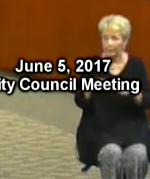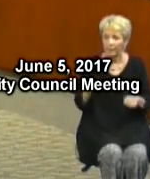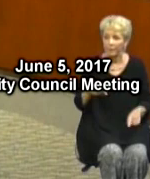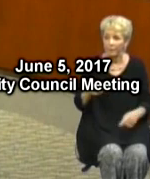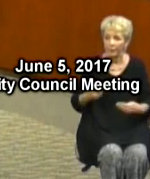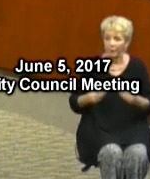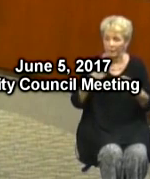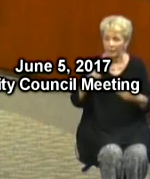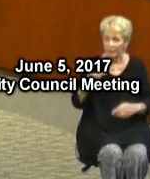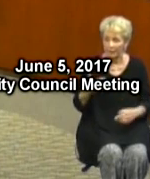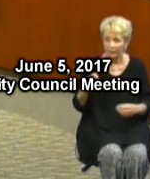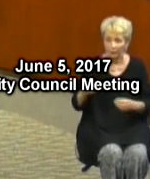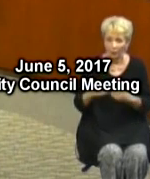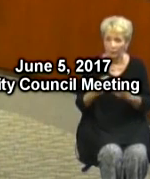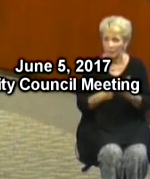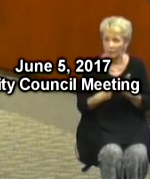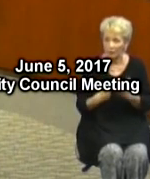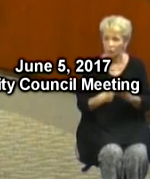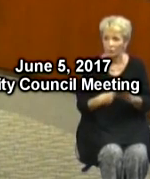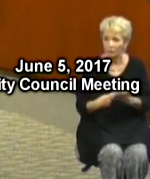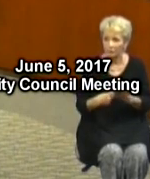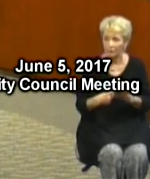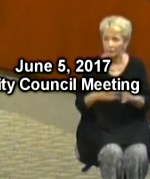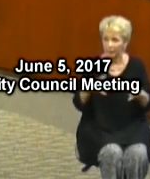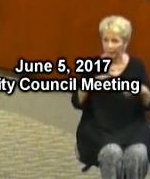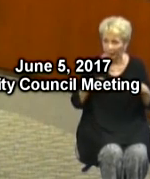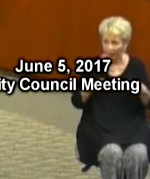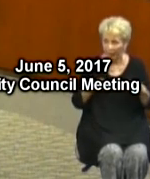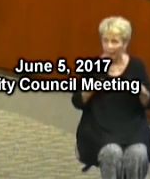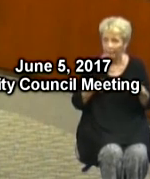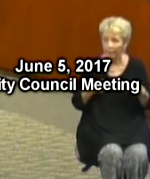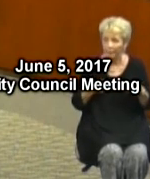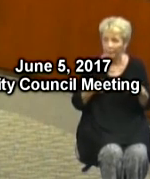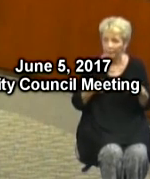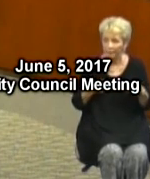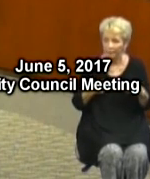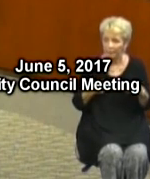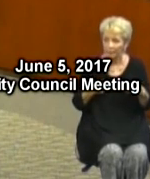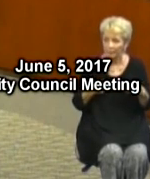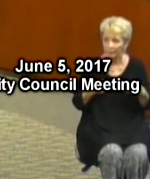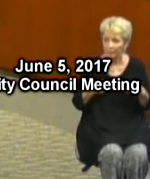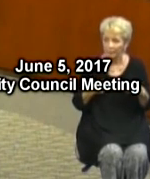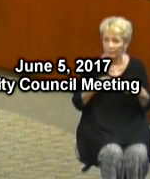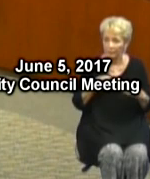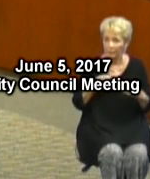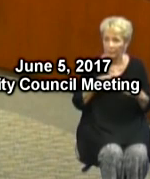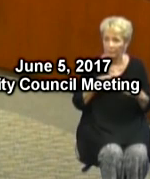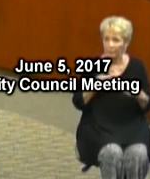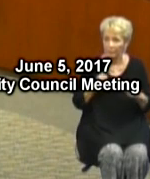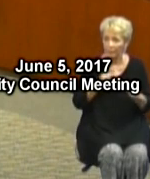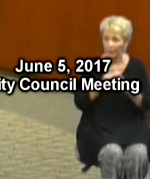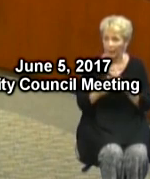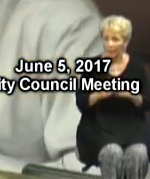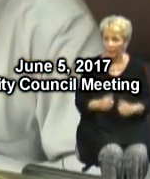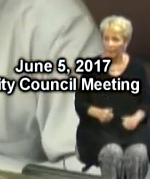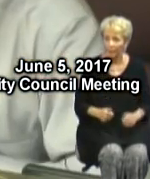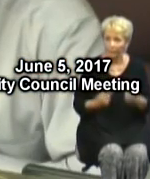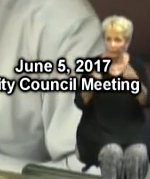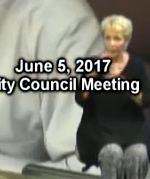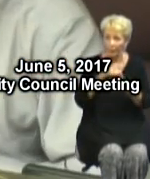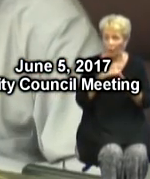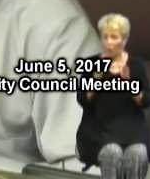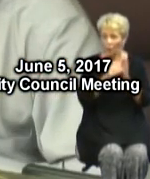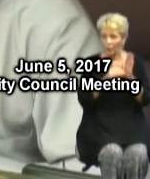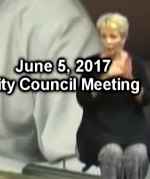and a second. Any further discussion? All in favor signify by saying aye. Aye. Motion passes. Consideration of